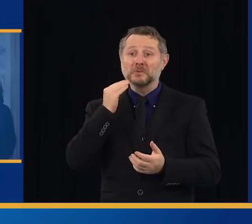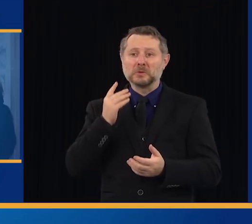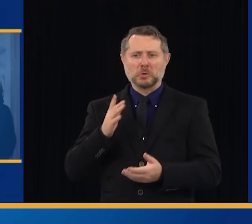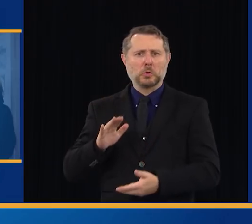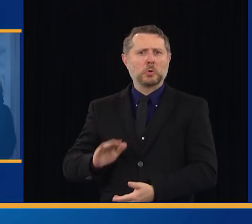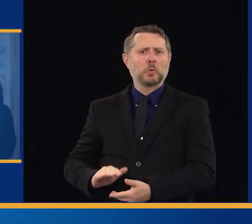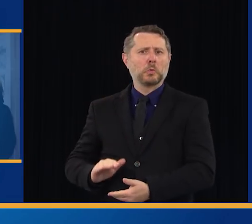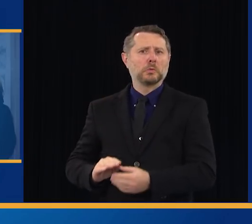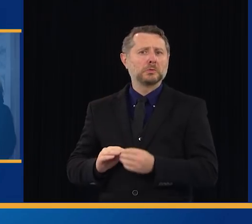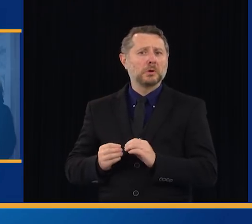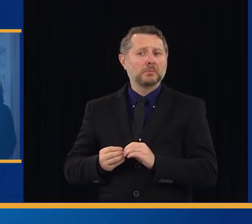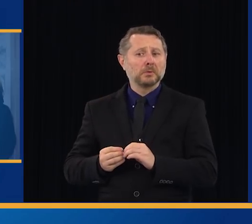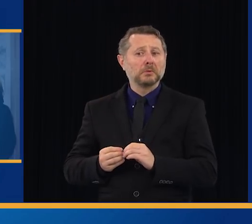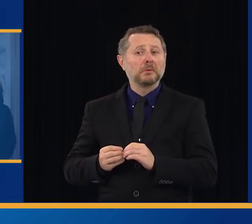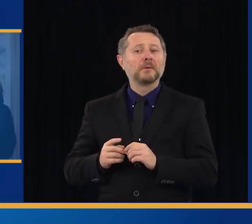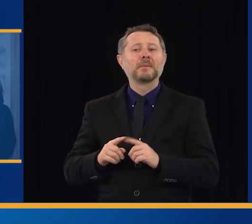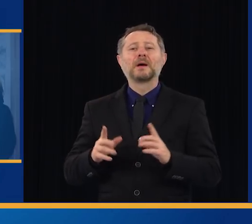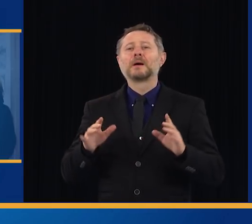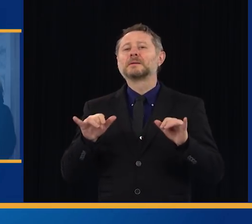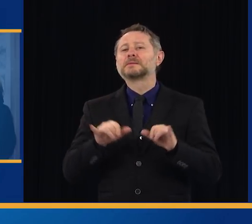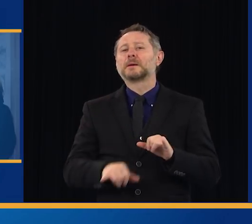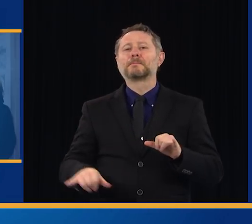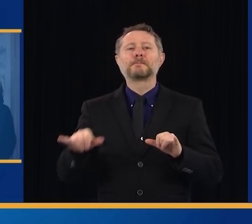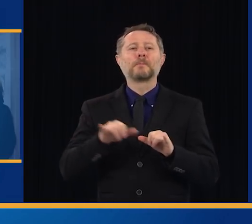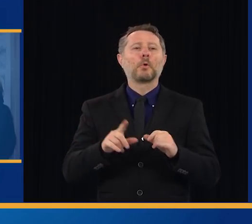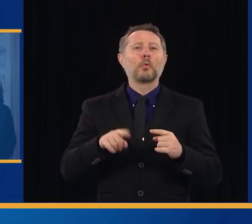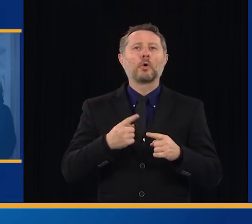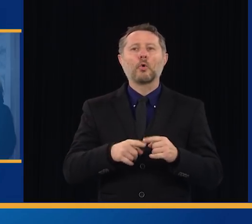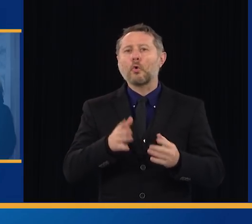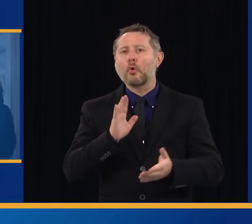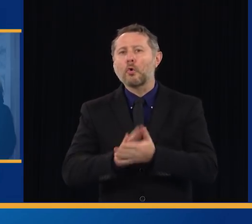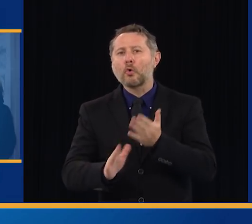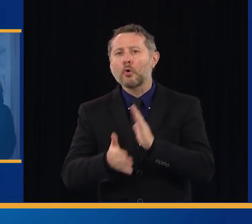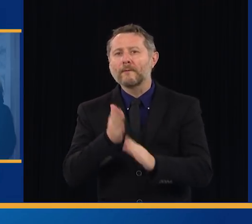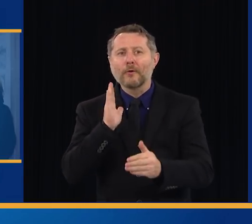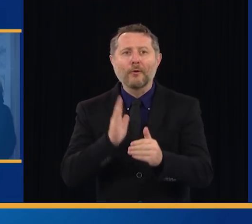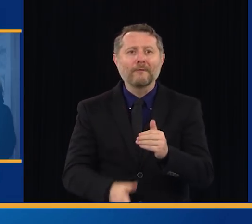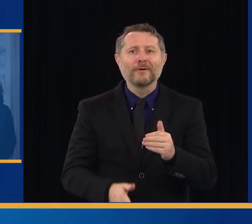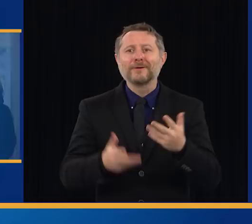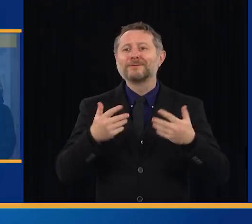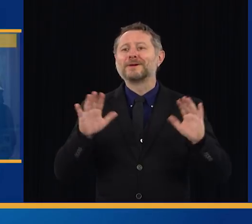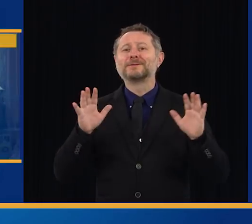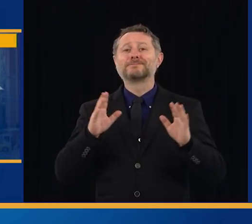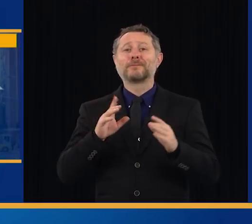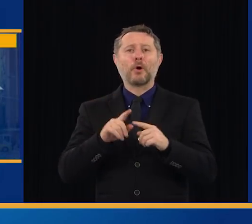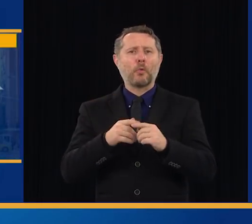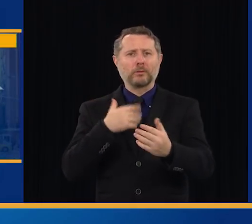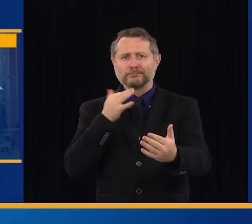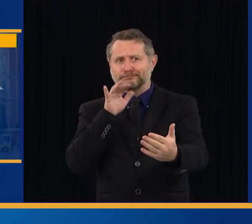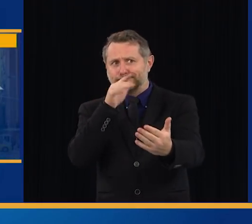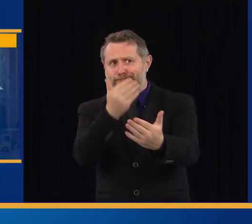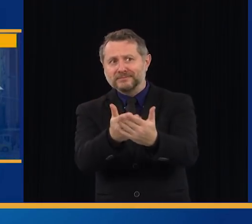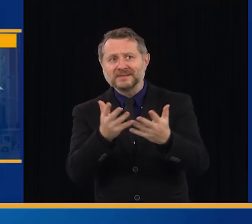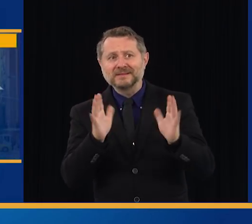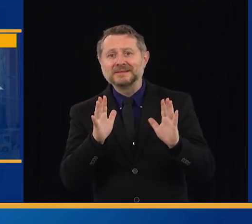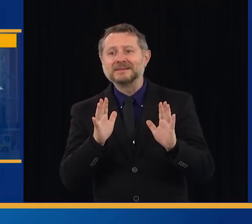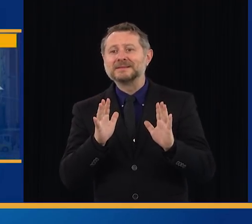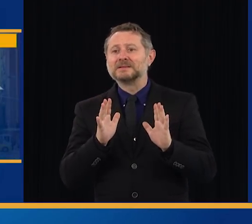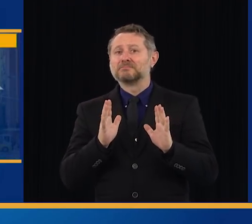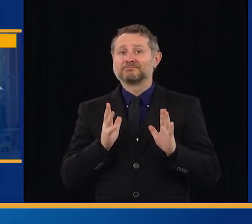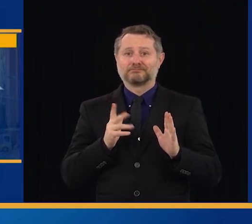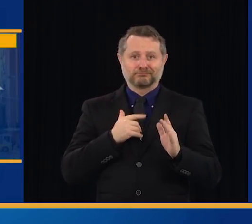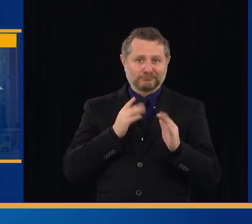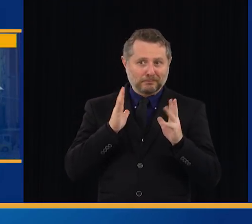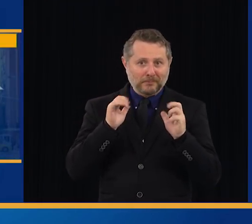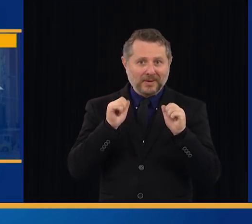the same two questions: when is it over? And how do we get there? How do we start to make our way from here to